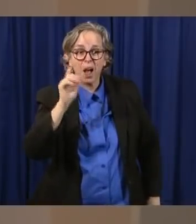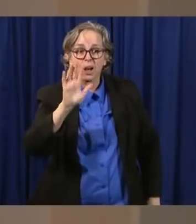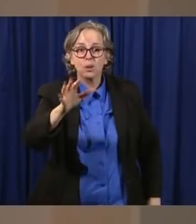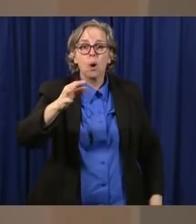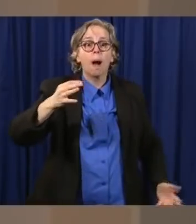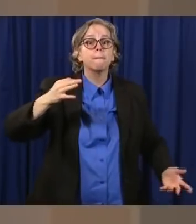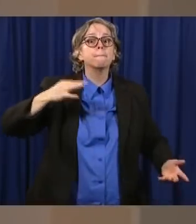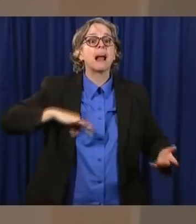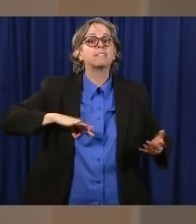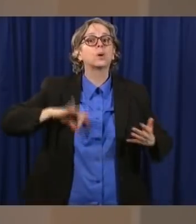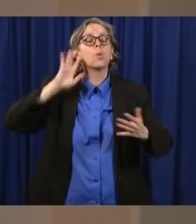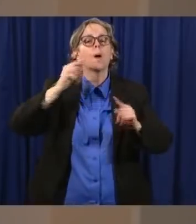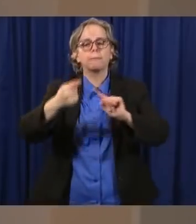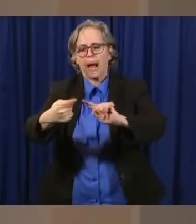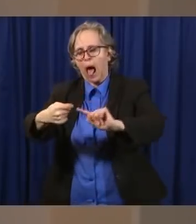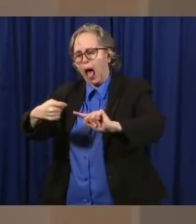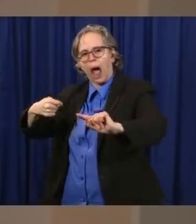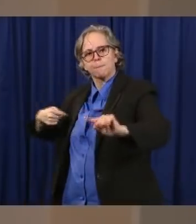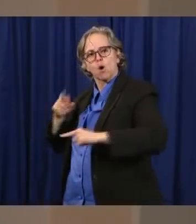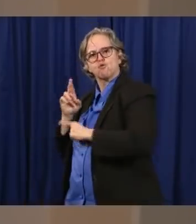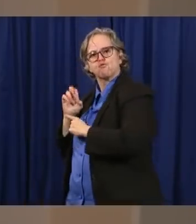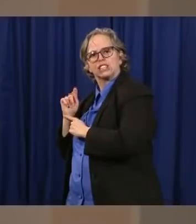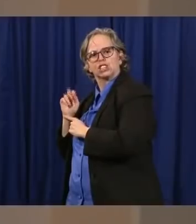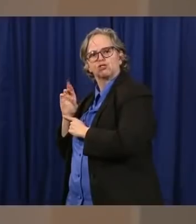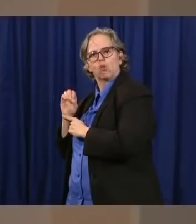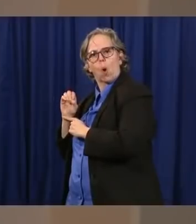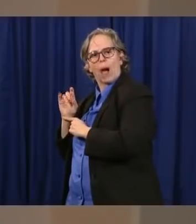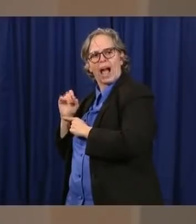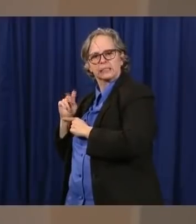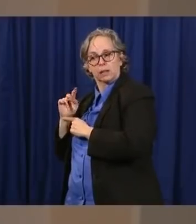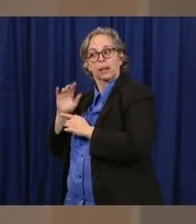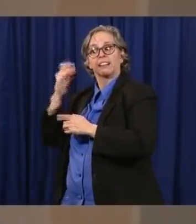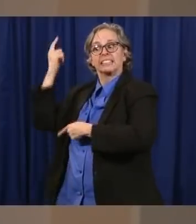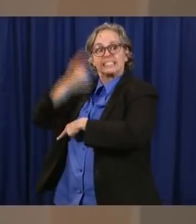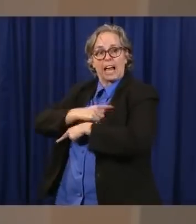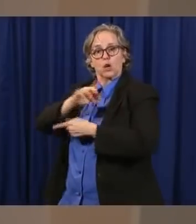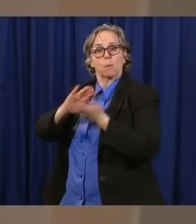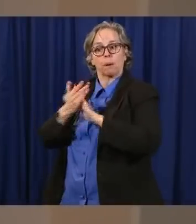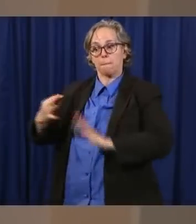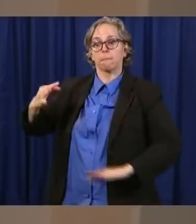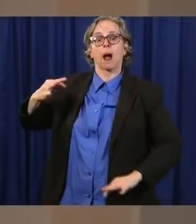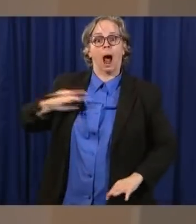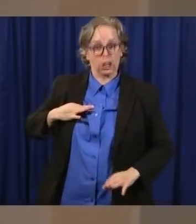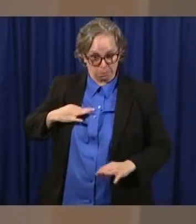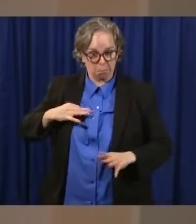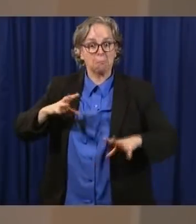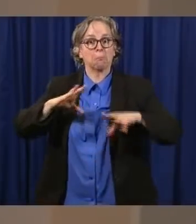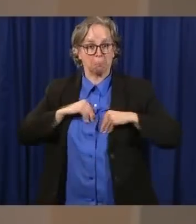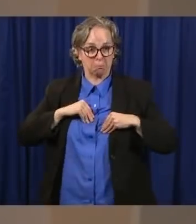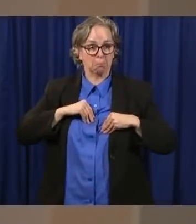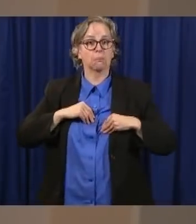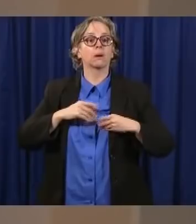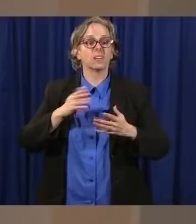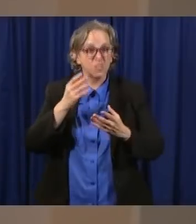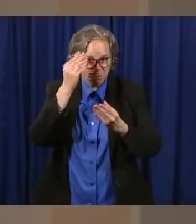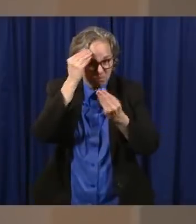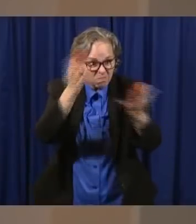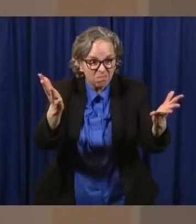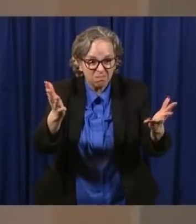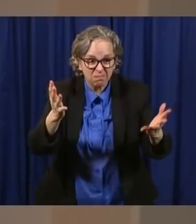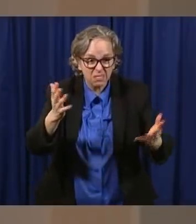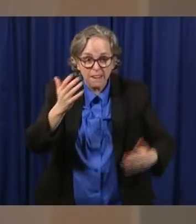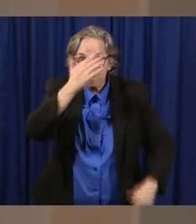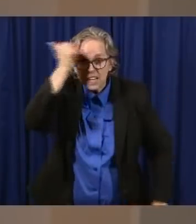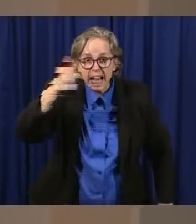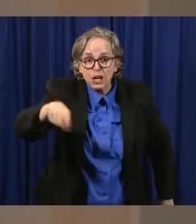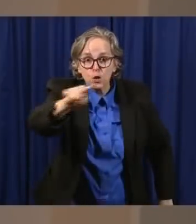know that is on its way, that they're building this capacity. No one is being forgotten. No one will be left behind.